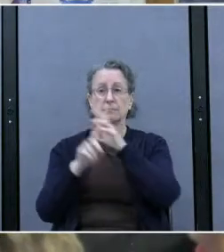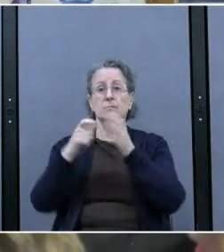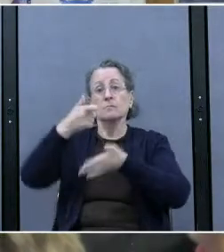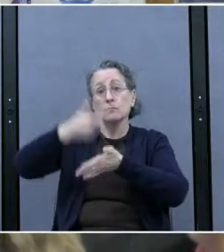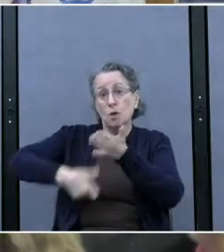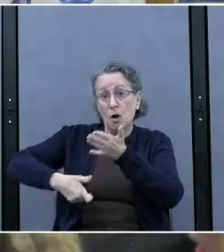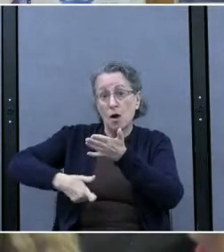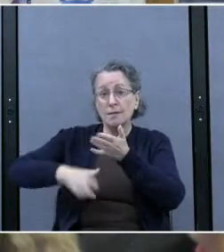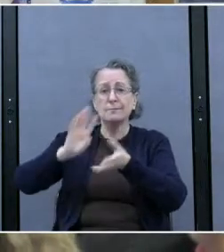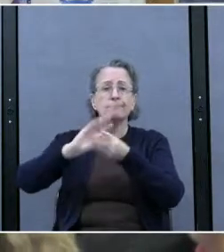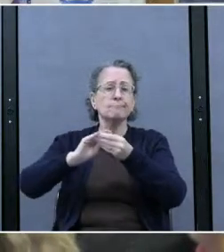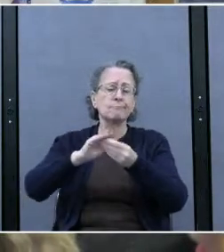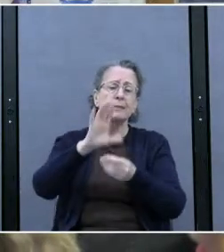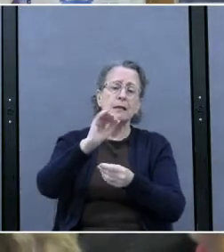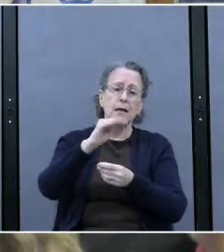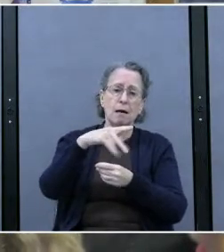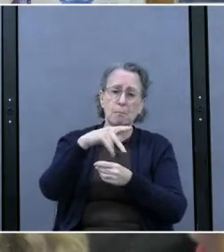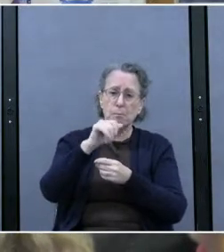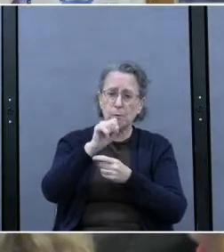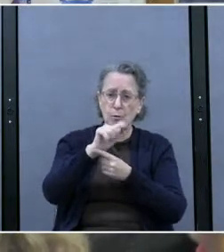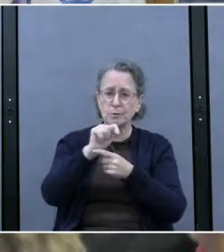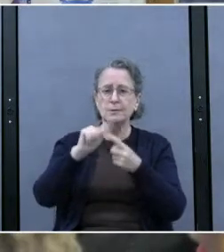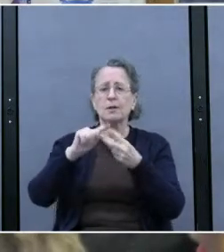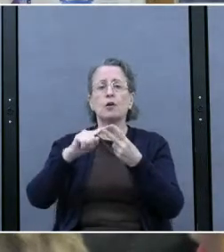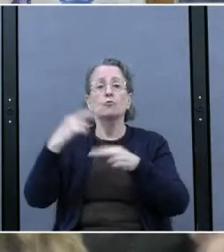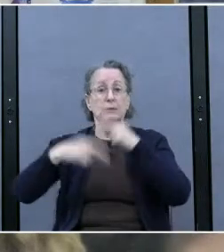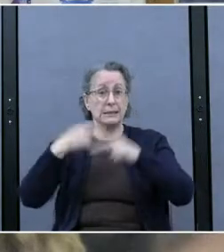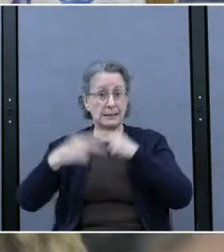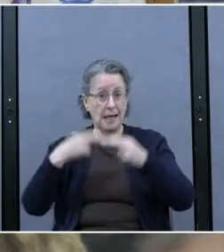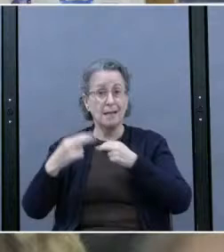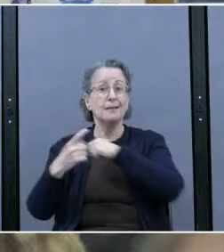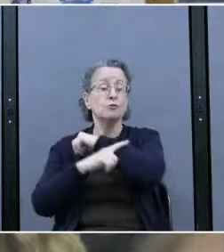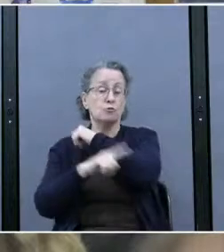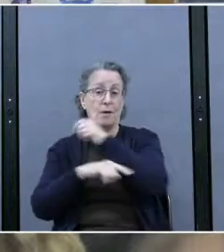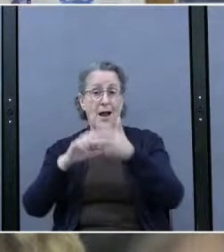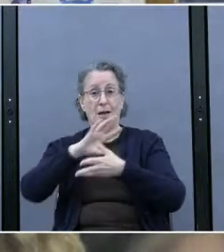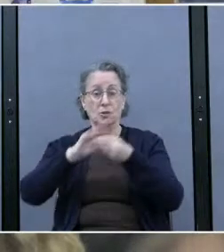expenses, including compost and recycling, from 627,000